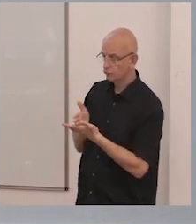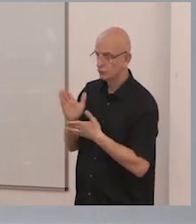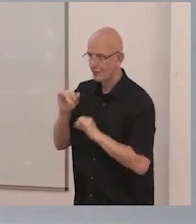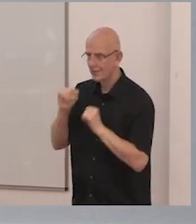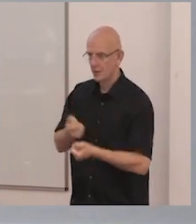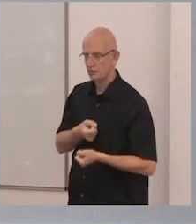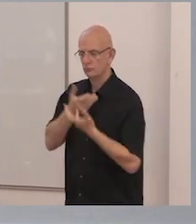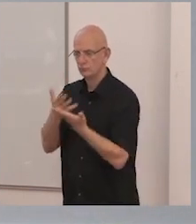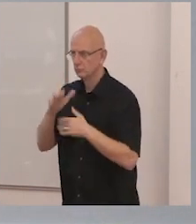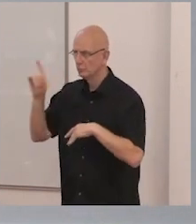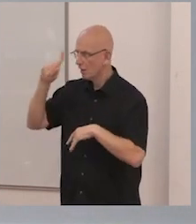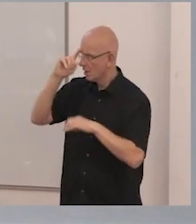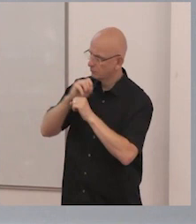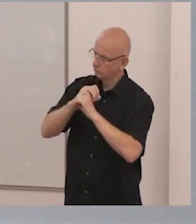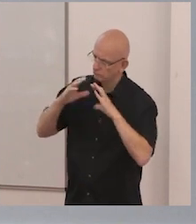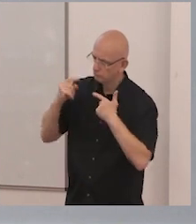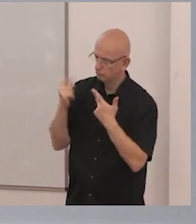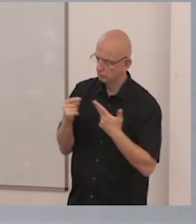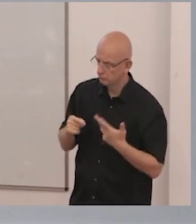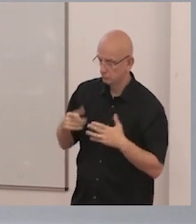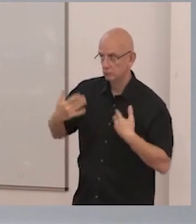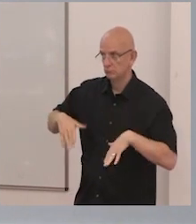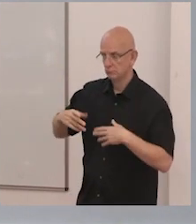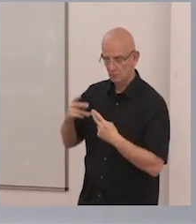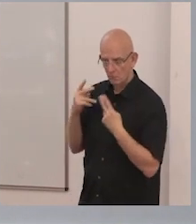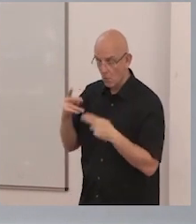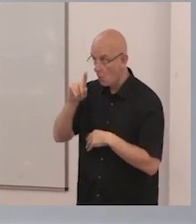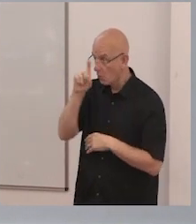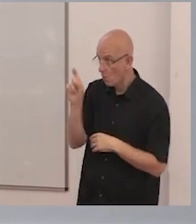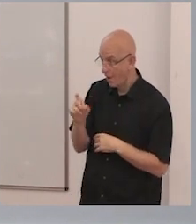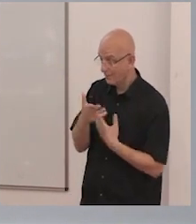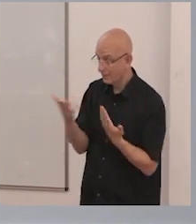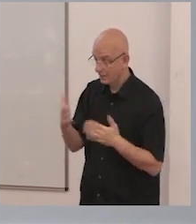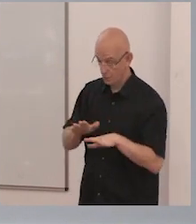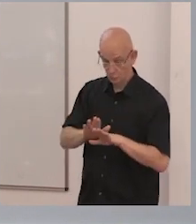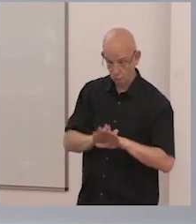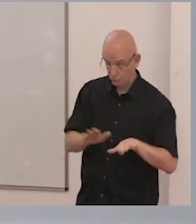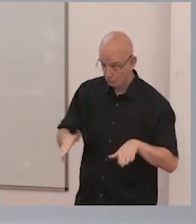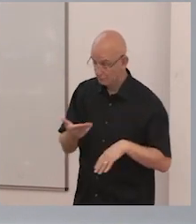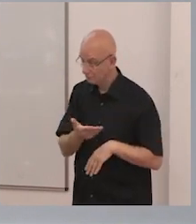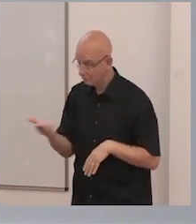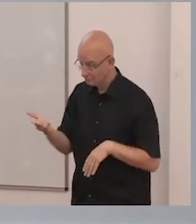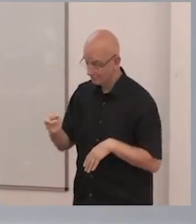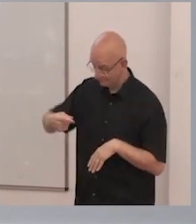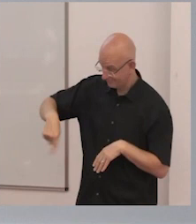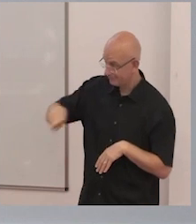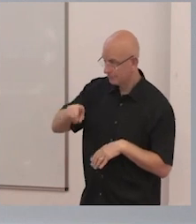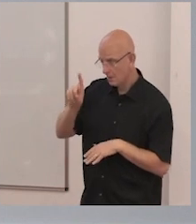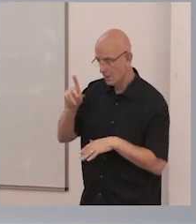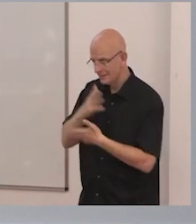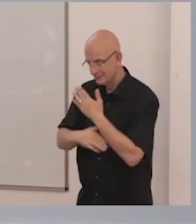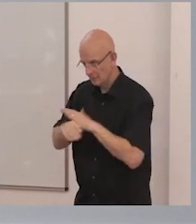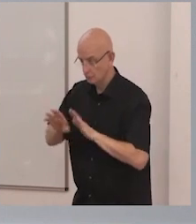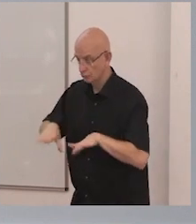lack capacity to make any decisions for themselves. So Article 12 assures to the